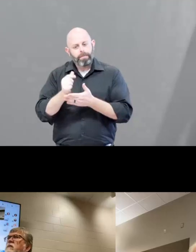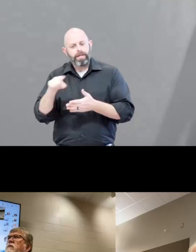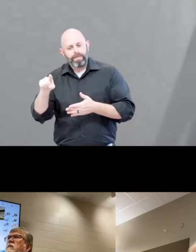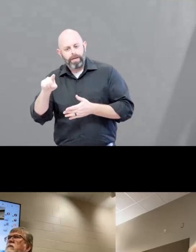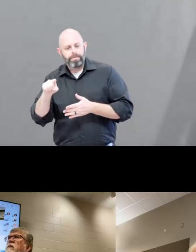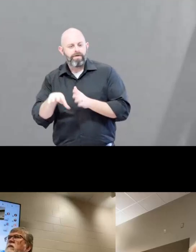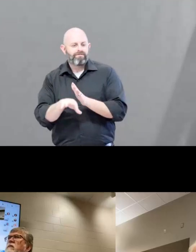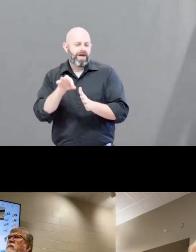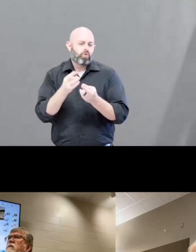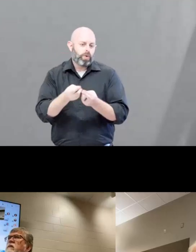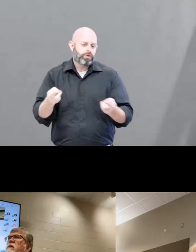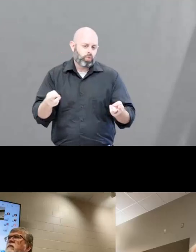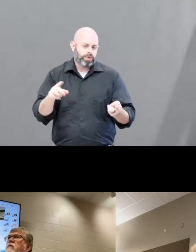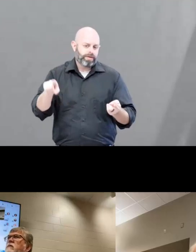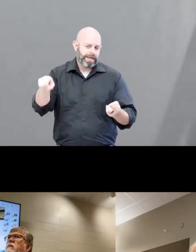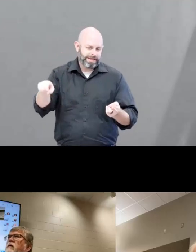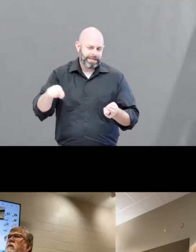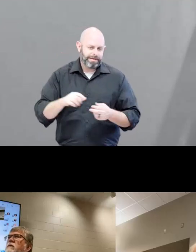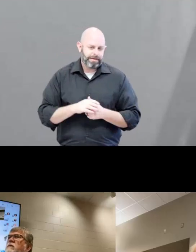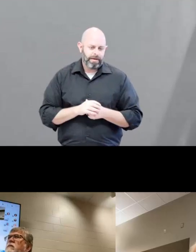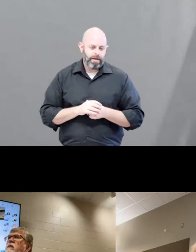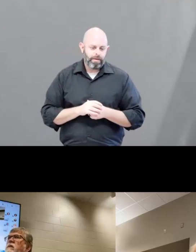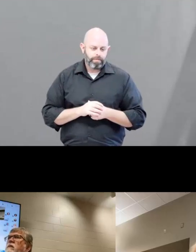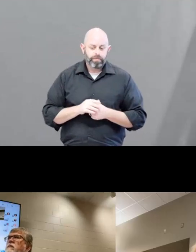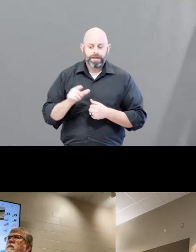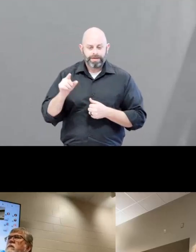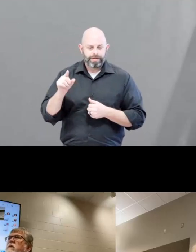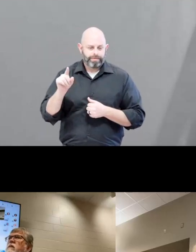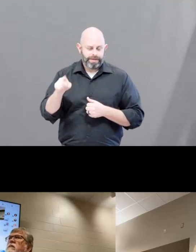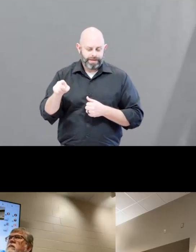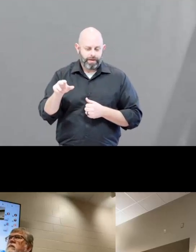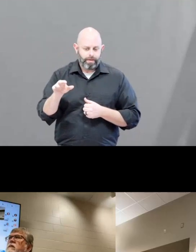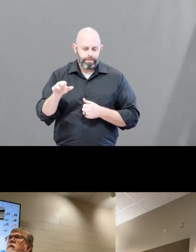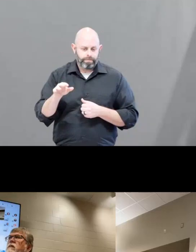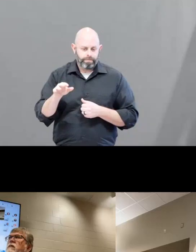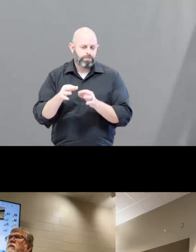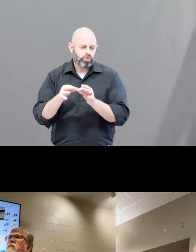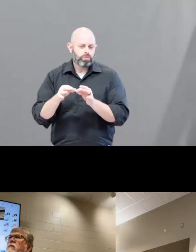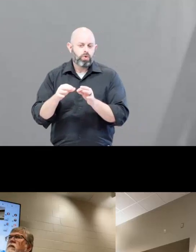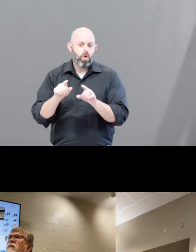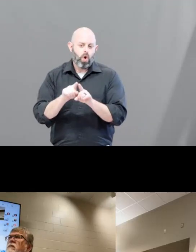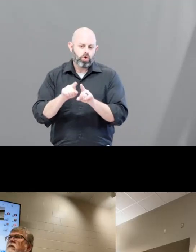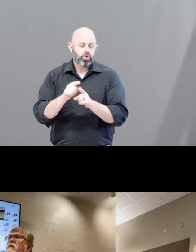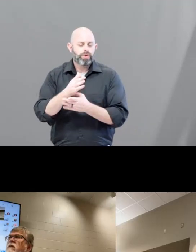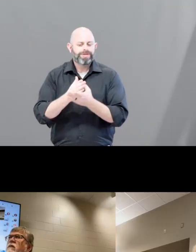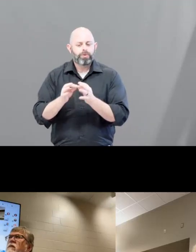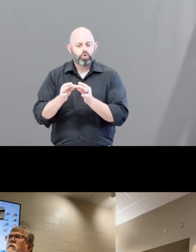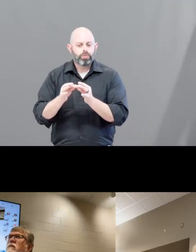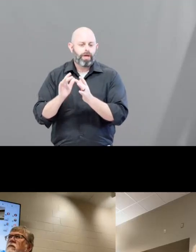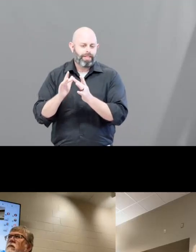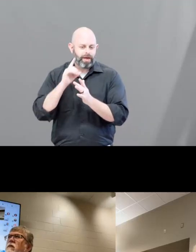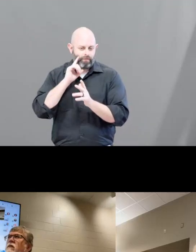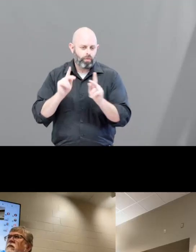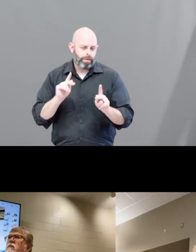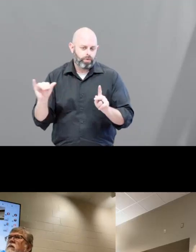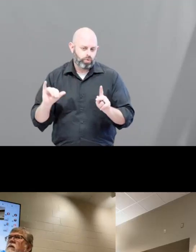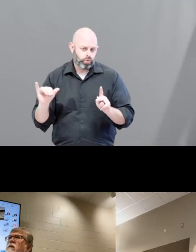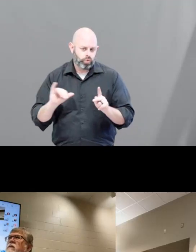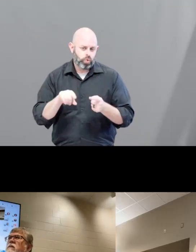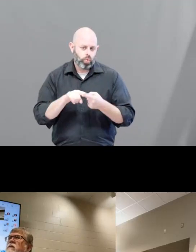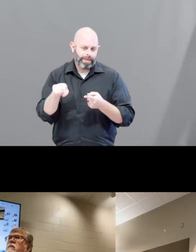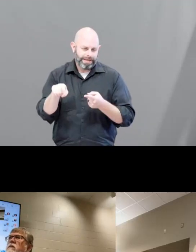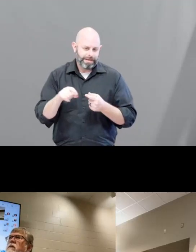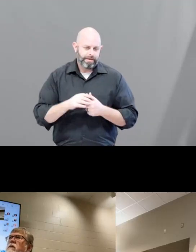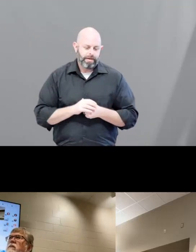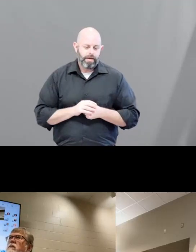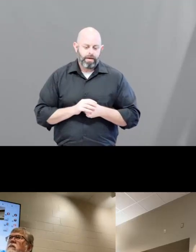them find the resources that they need. He also does some interpreting online for folks when they need